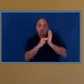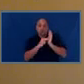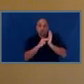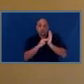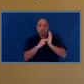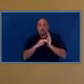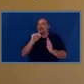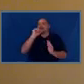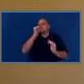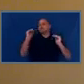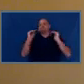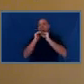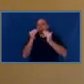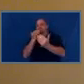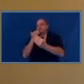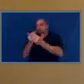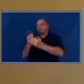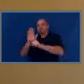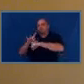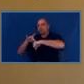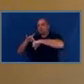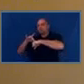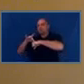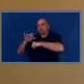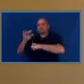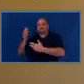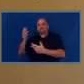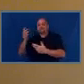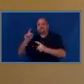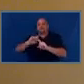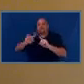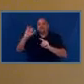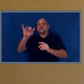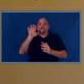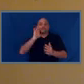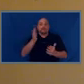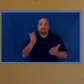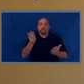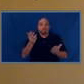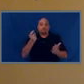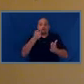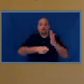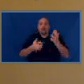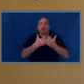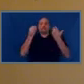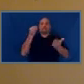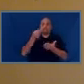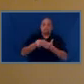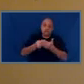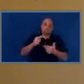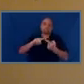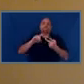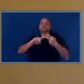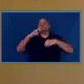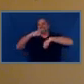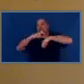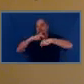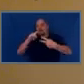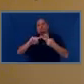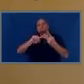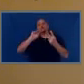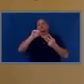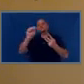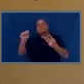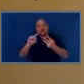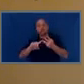Earth, which is the whole reason we're bringing it back. But that costs a lot of money and costs a lot of time and space and mass.